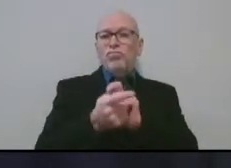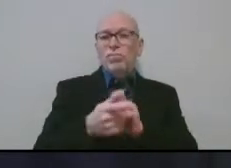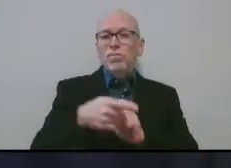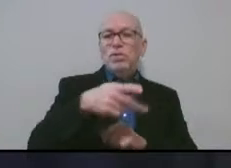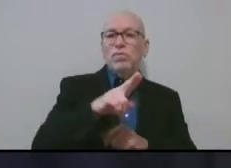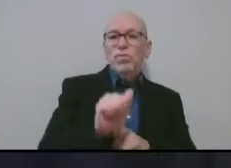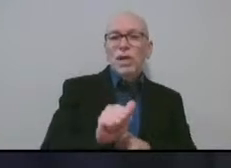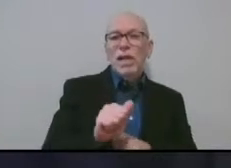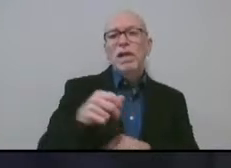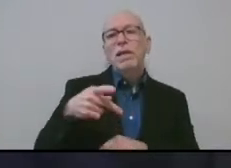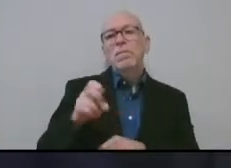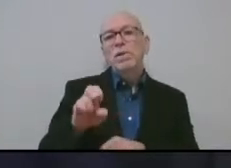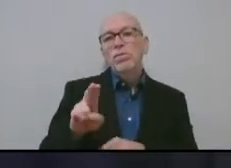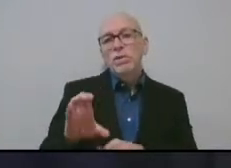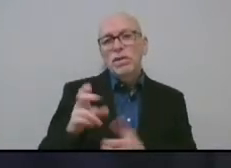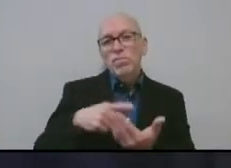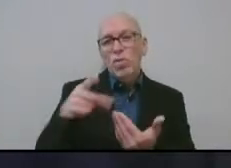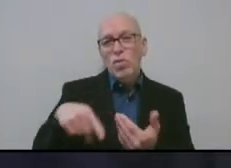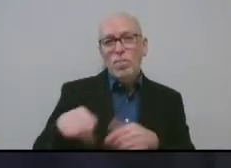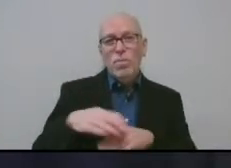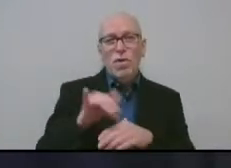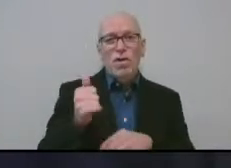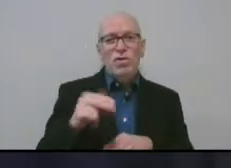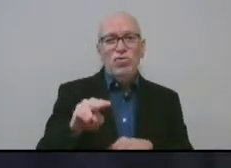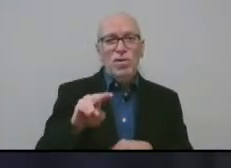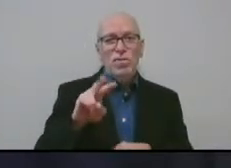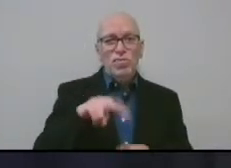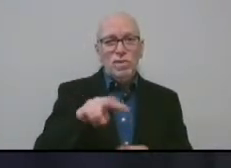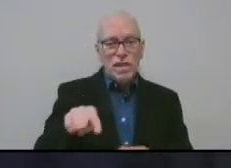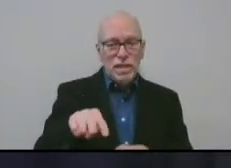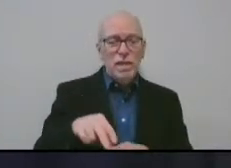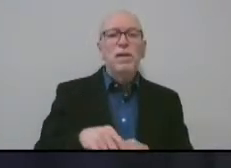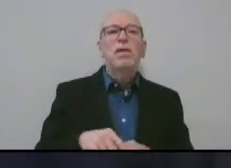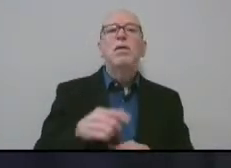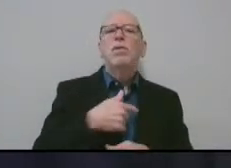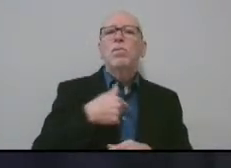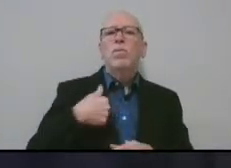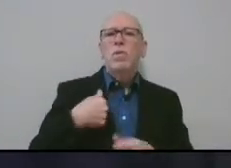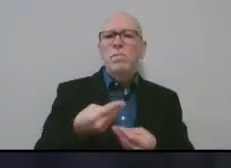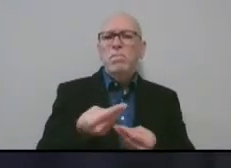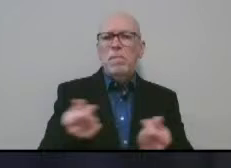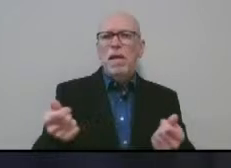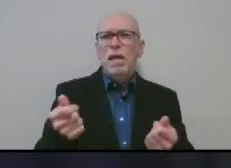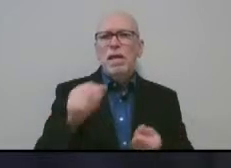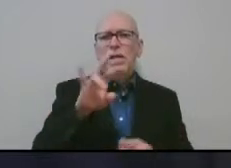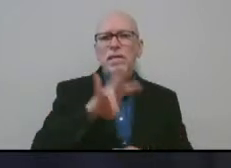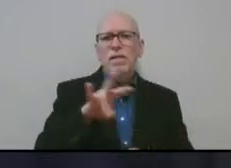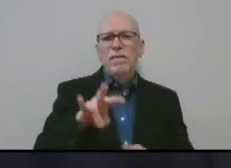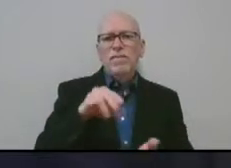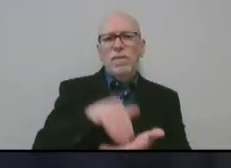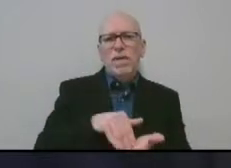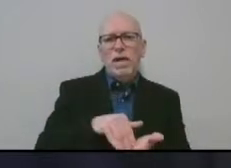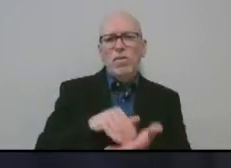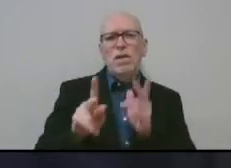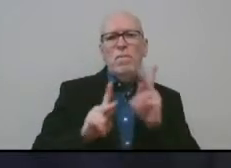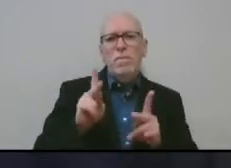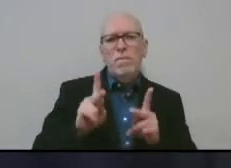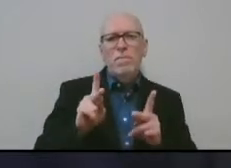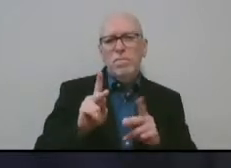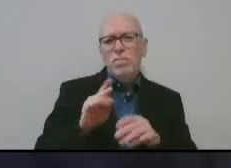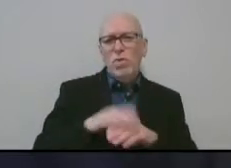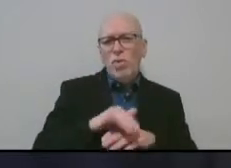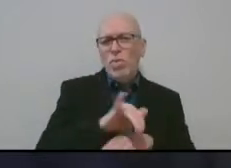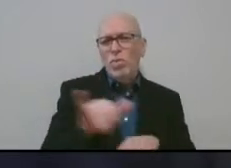and PEUC programs on January 22nd, we paid 77,000 individual claimants on those